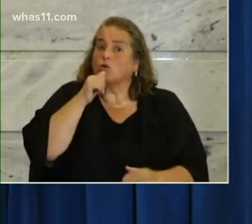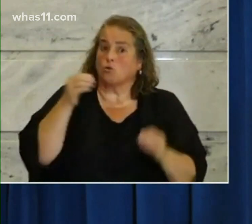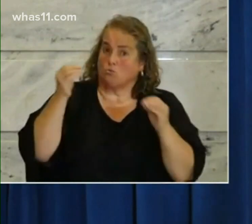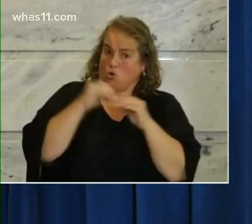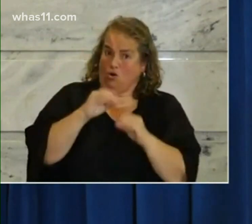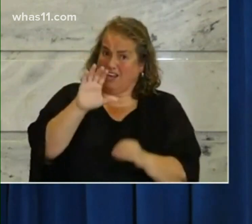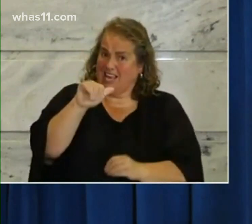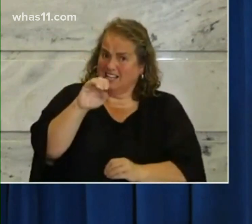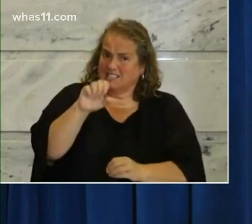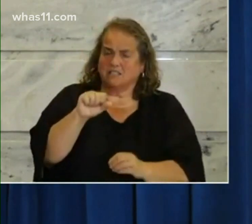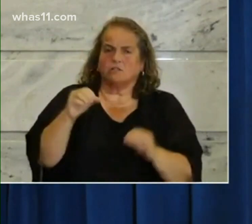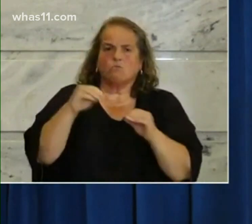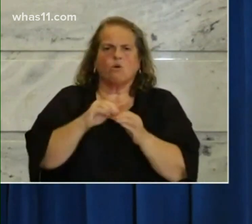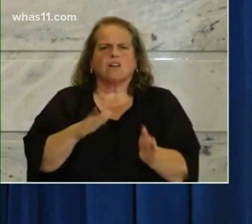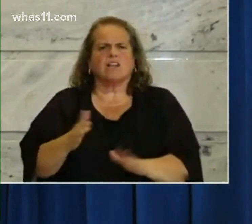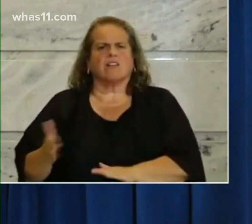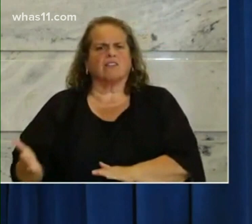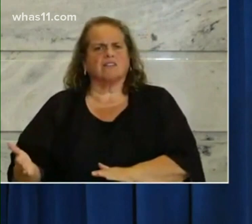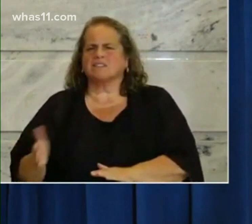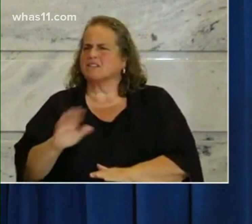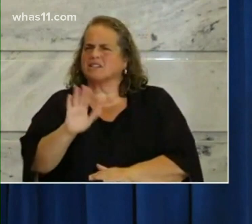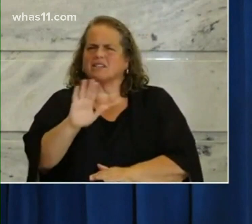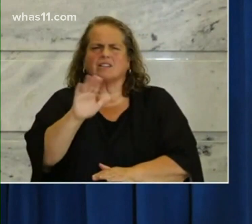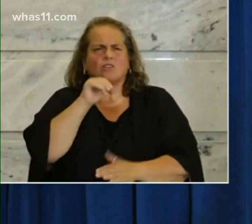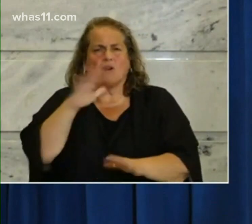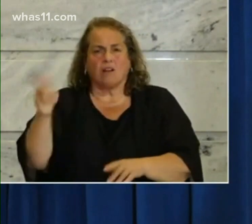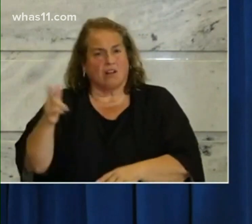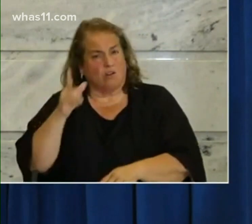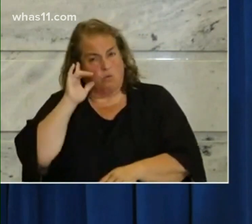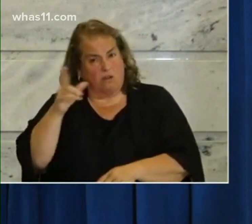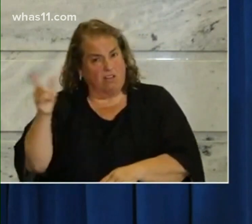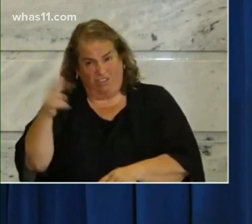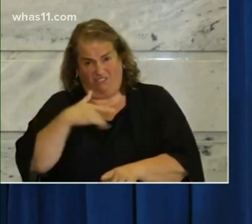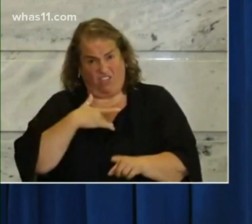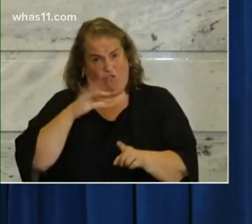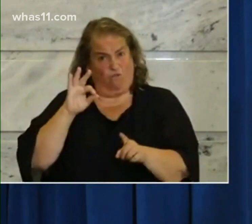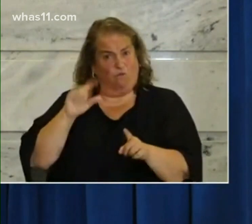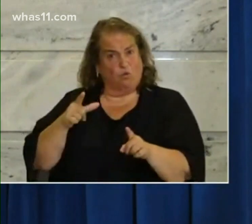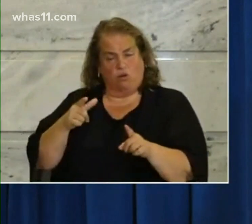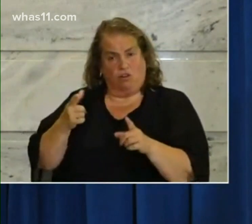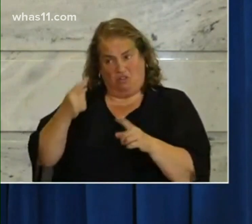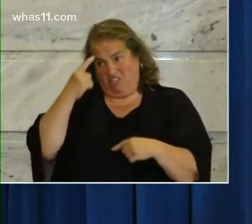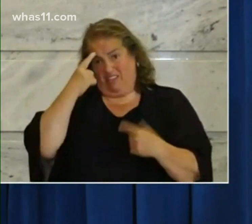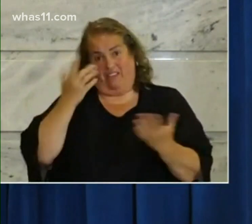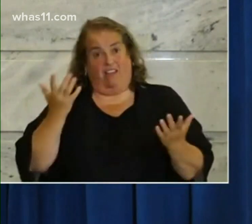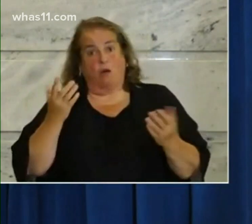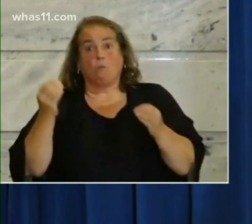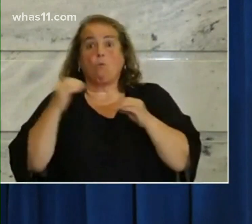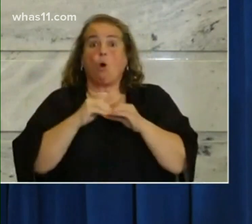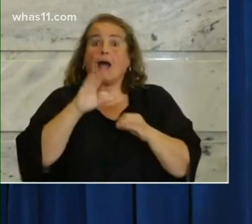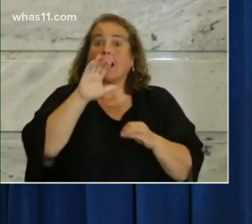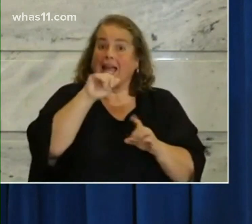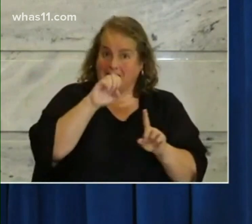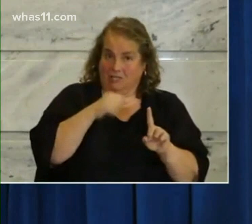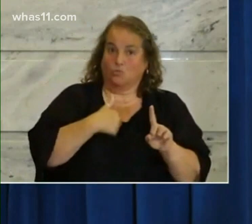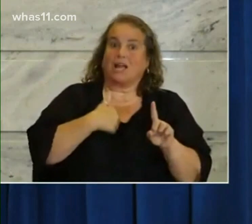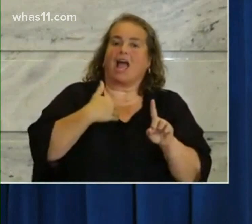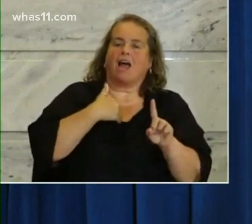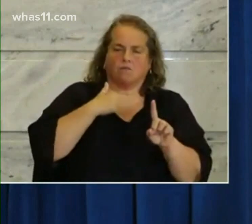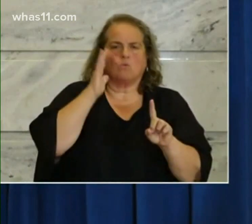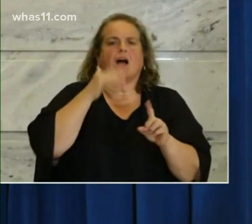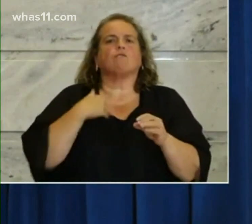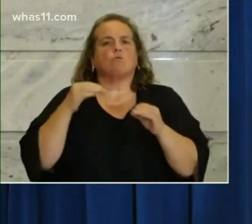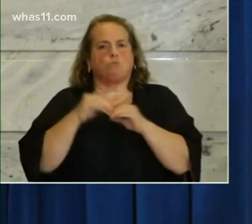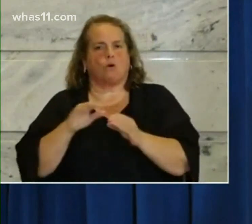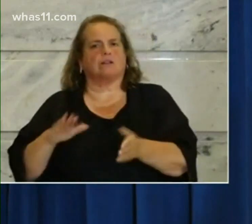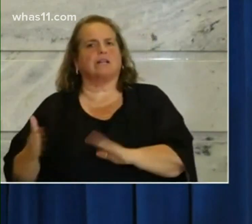cases and more deaths and don't let anybody fool you. The more cases we have the more death follows. Even if we do better